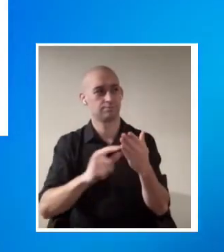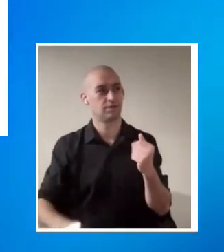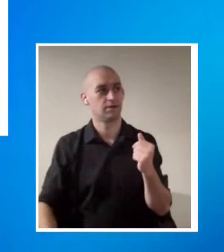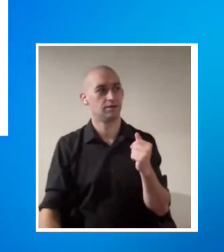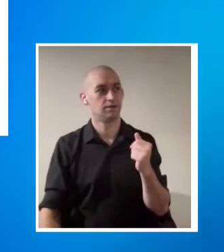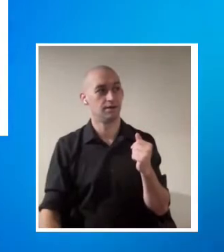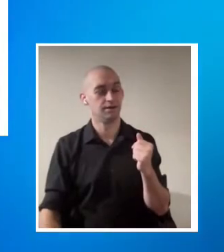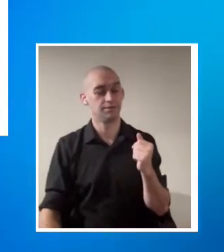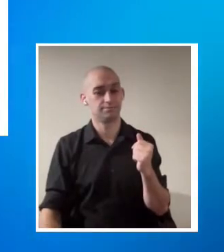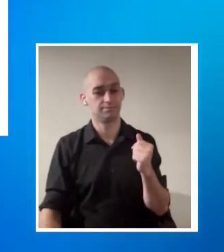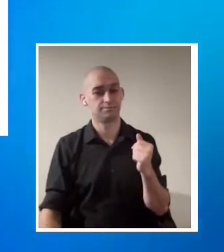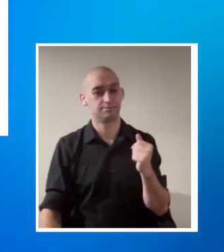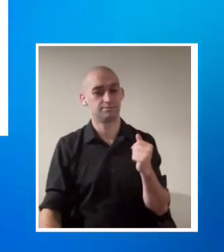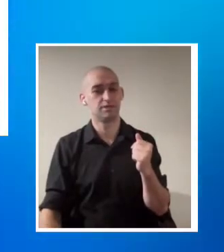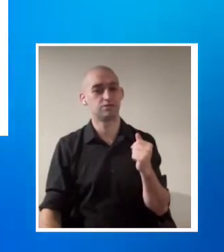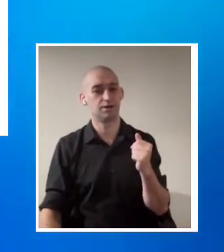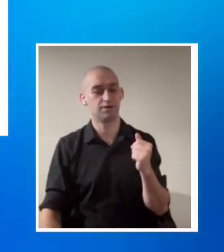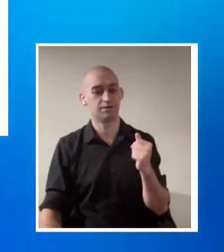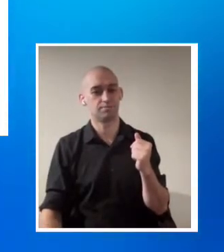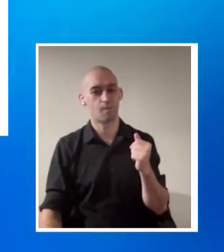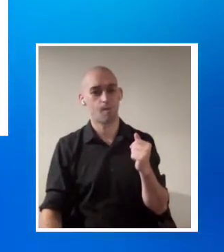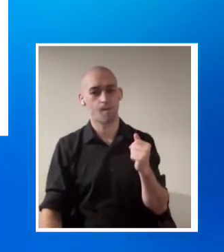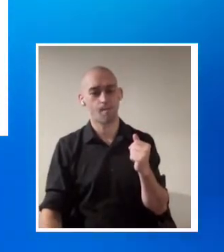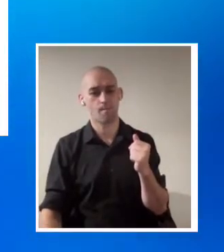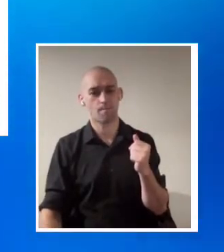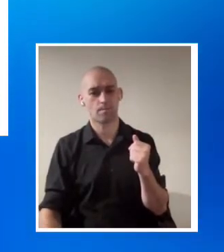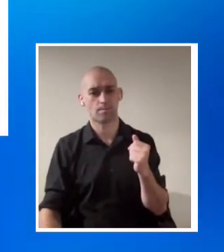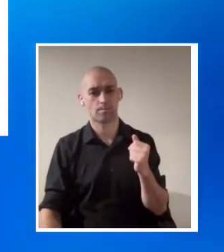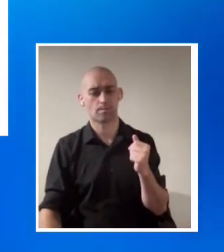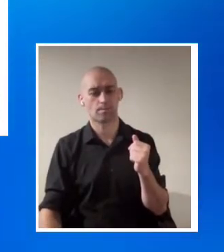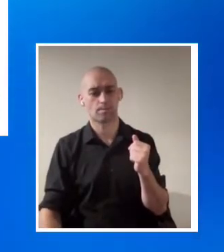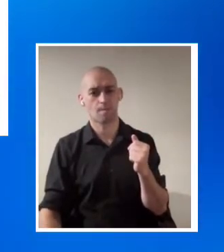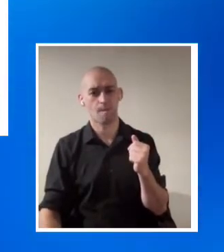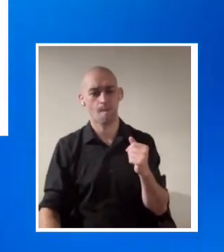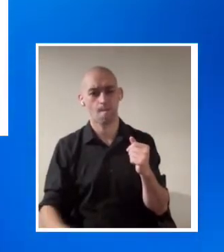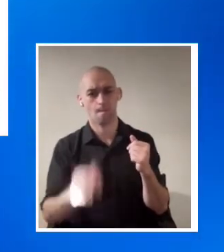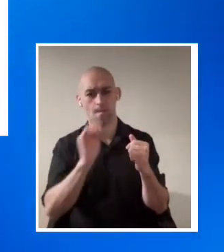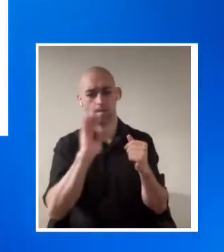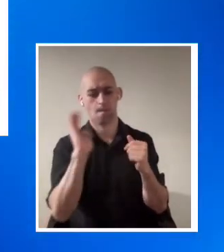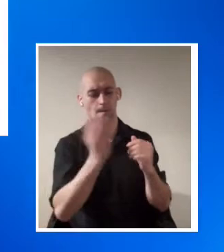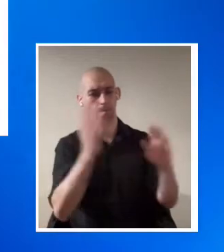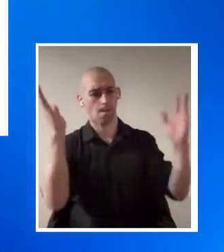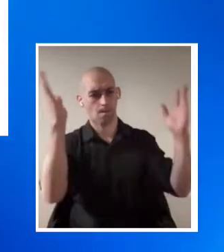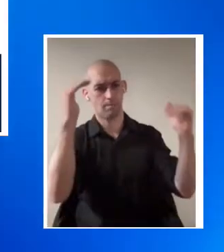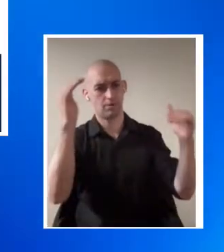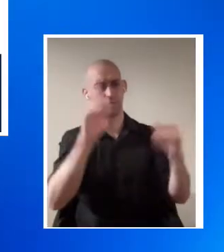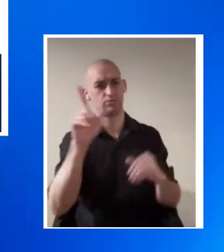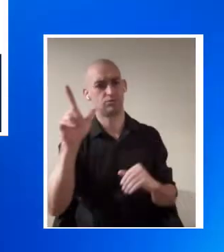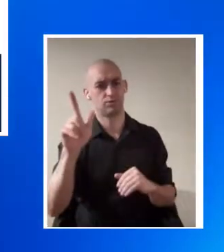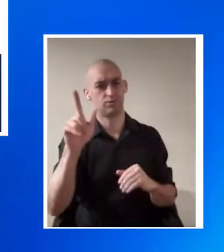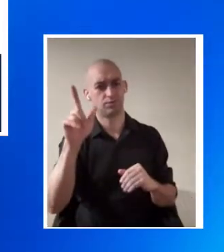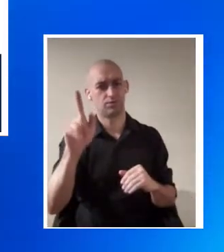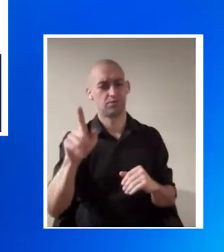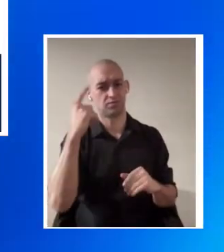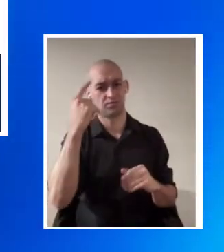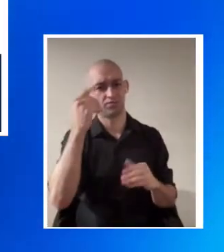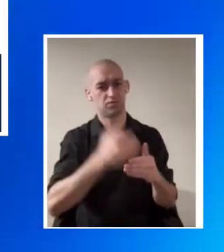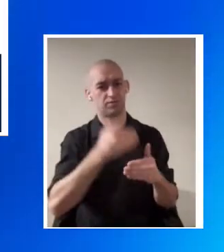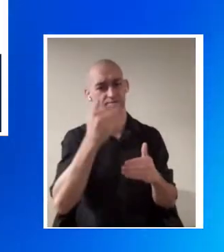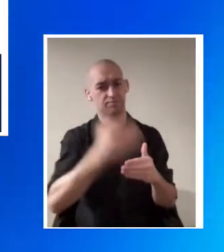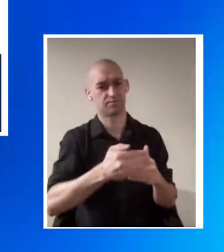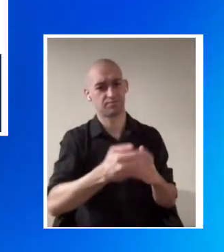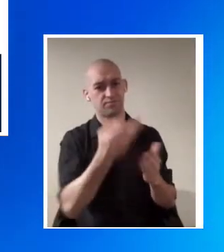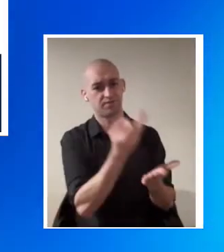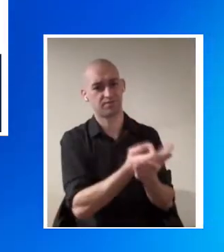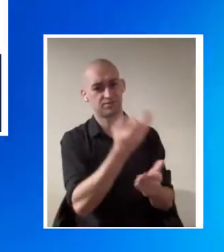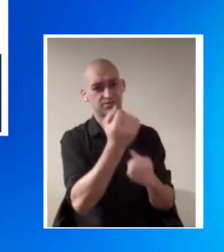Thank you, Emily. For the CDBG program, we anticipate $21.3 million for next fiscal year,